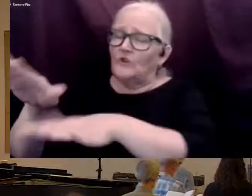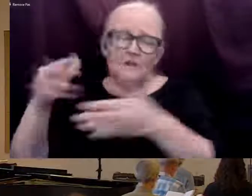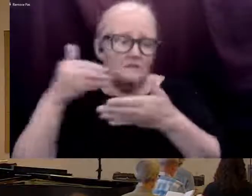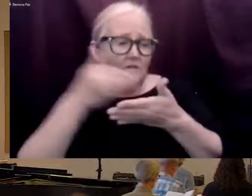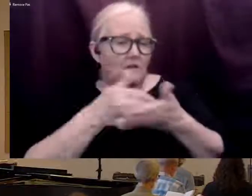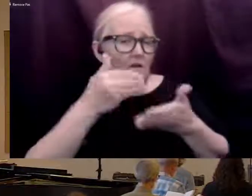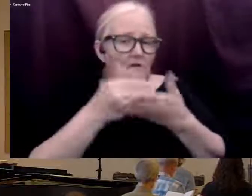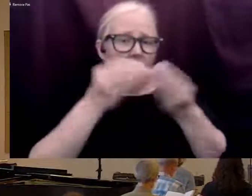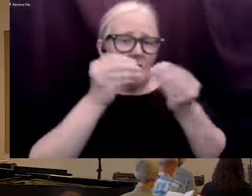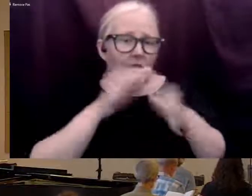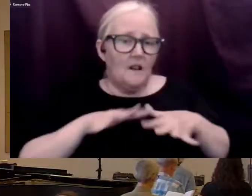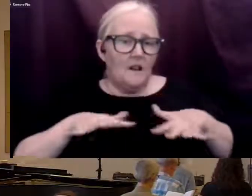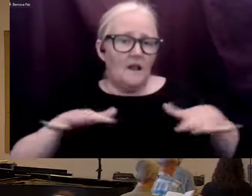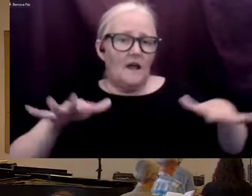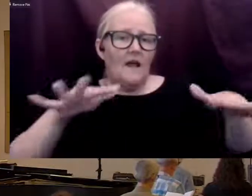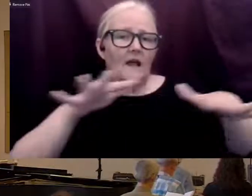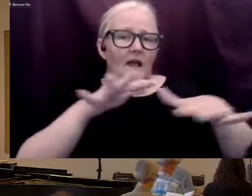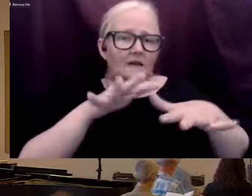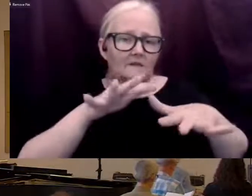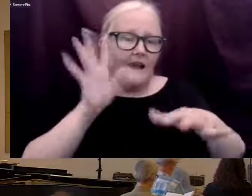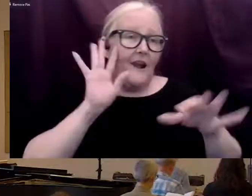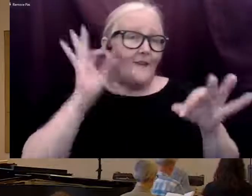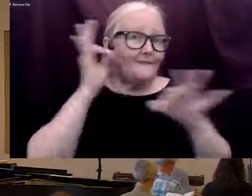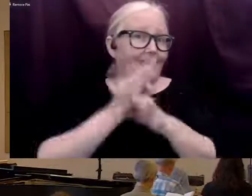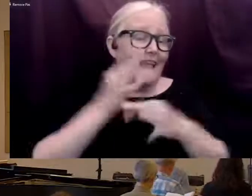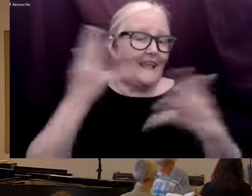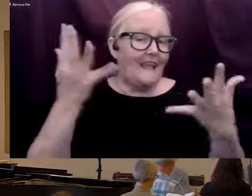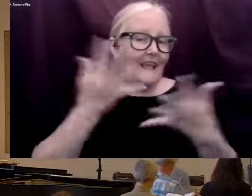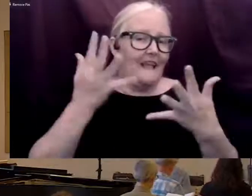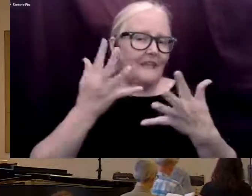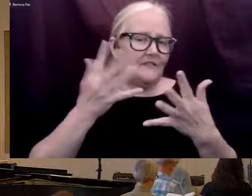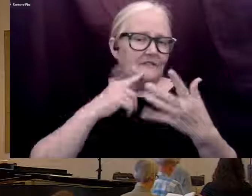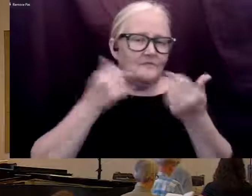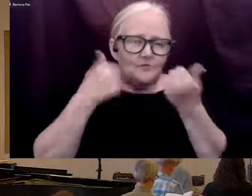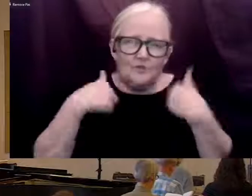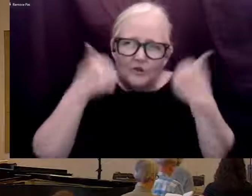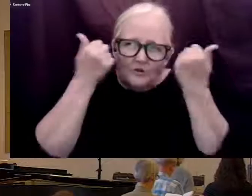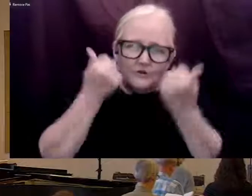land. Our faith, our quest to